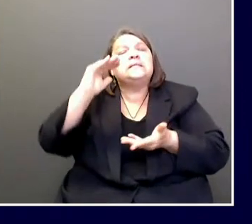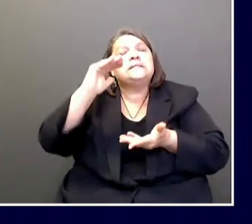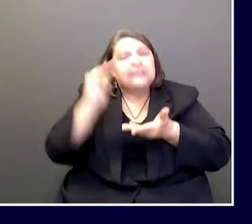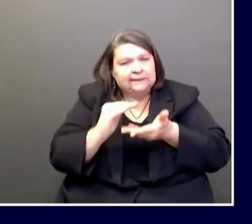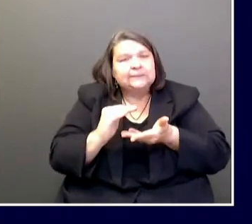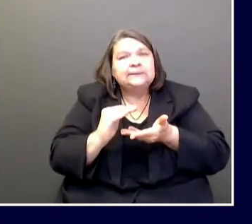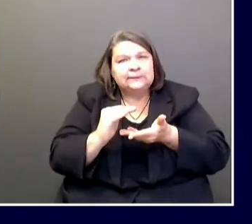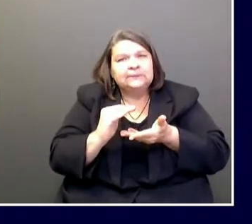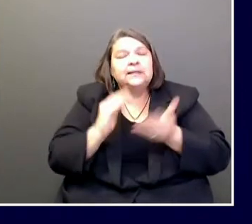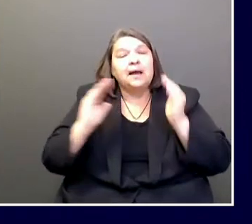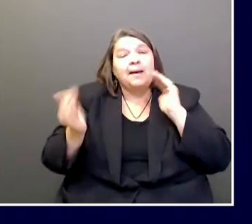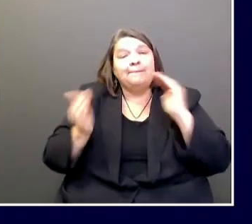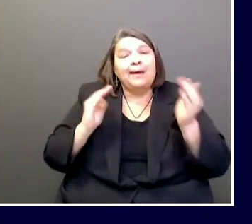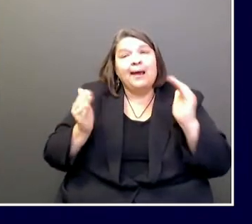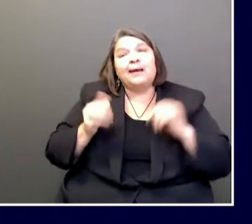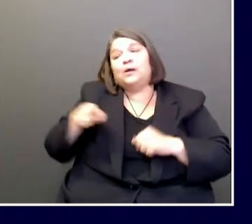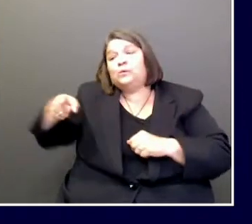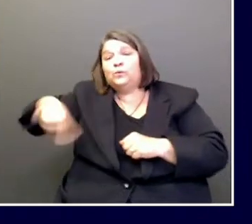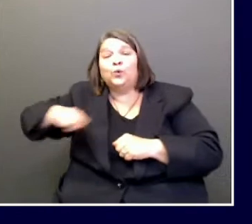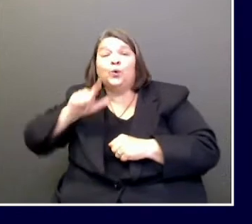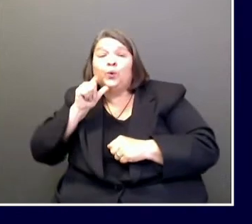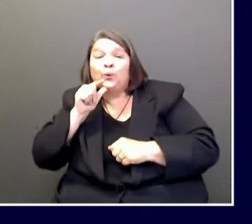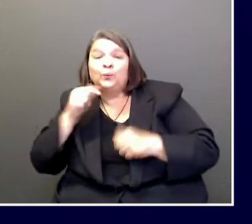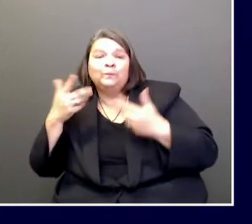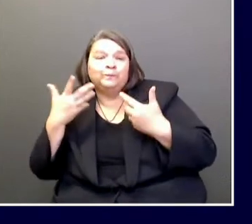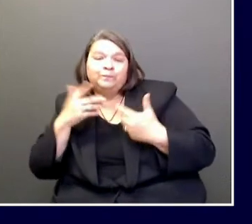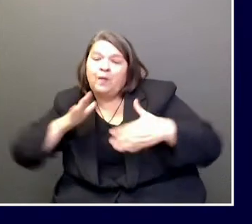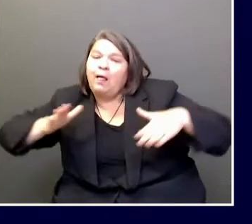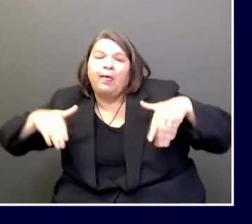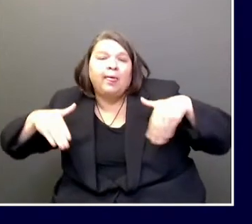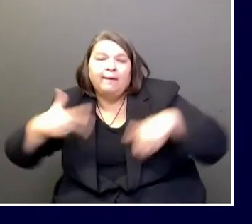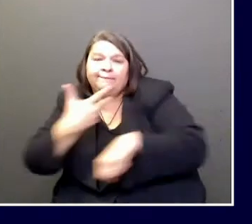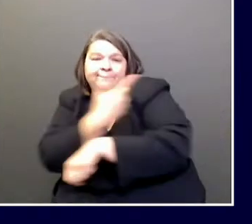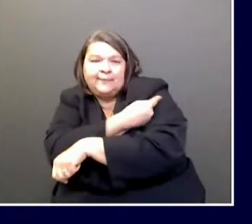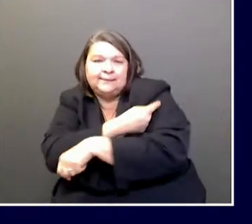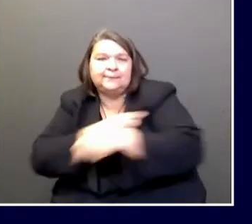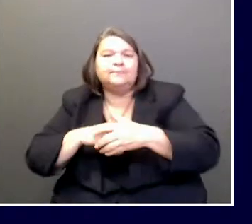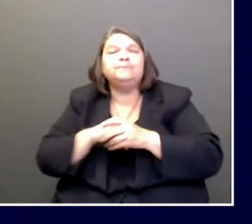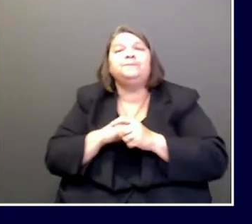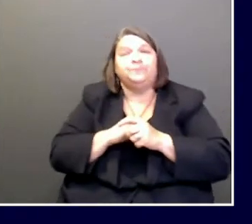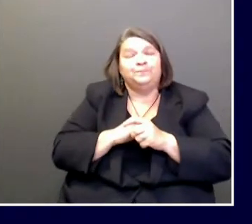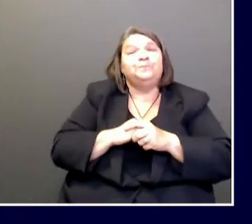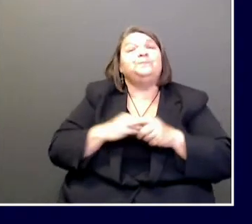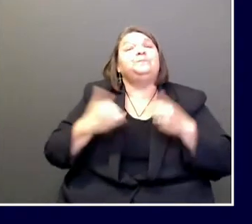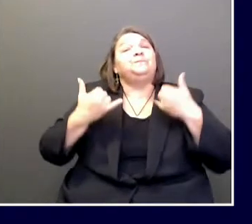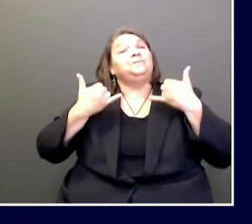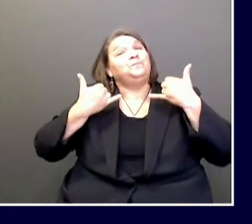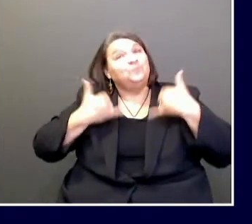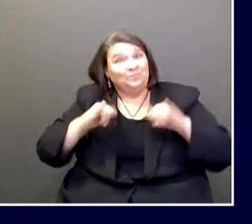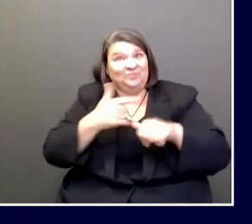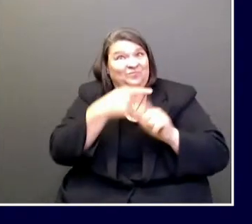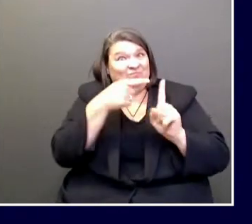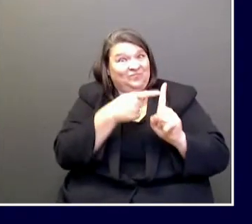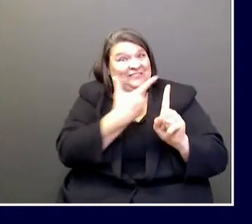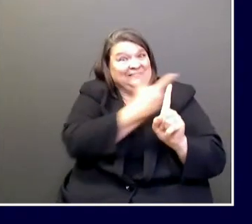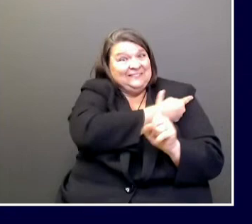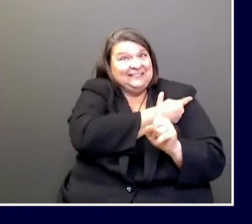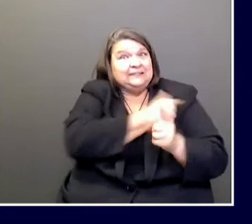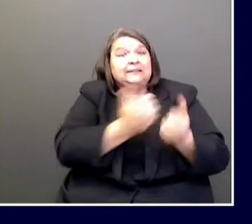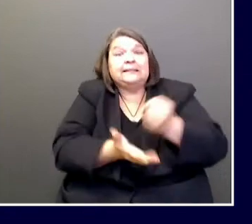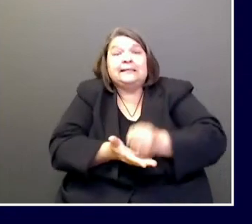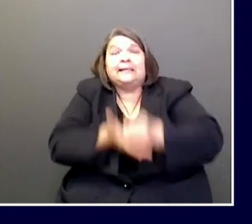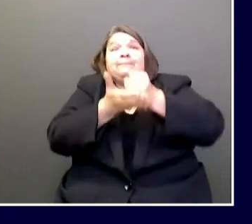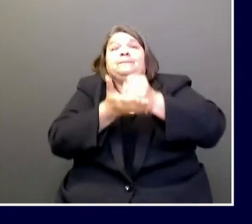even though you're vaccinated, you reduce that risk of accidentally, inadvertently transmitting